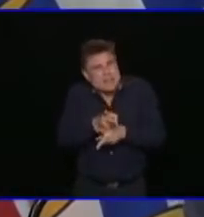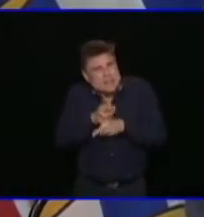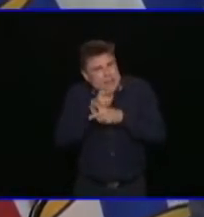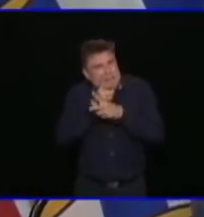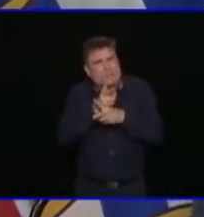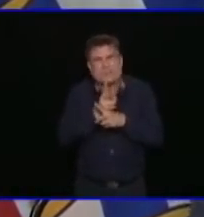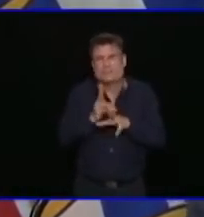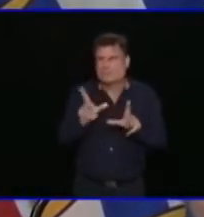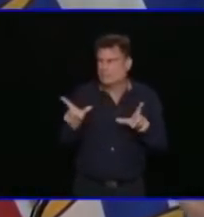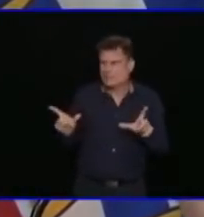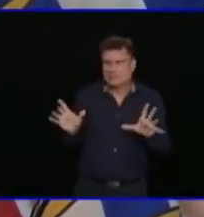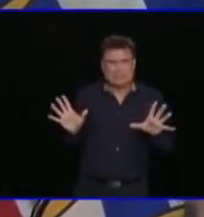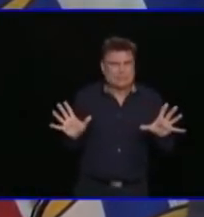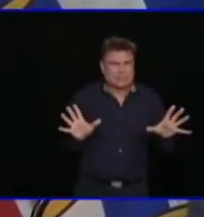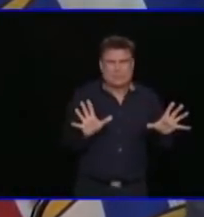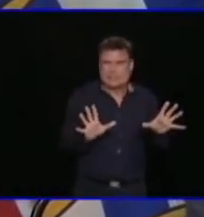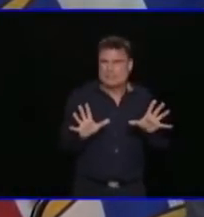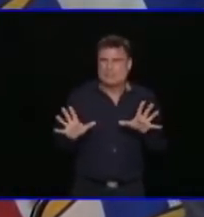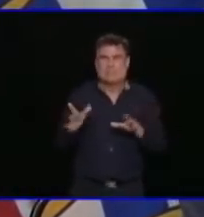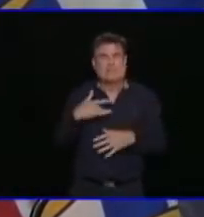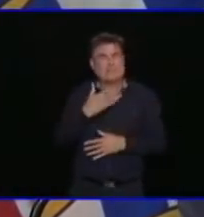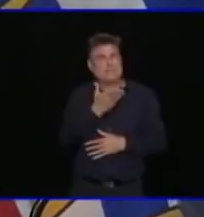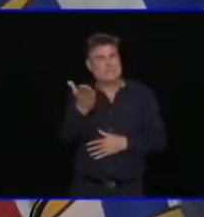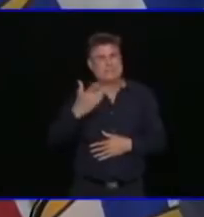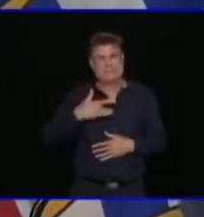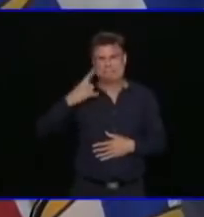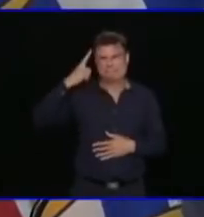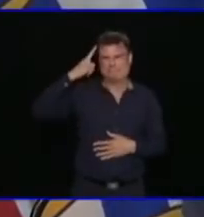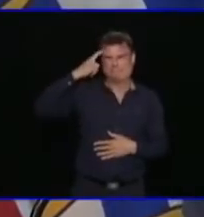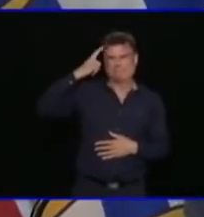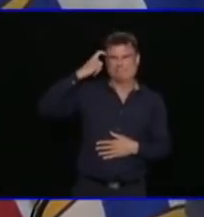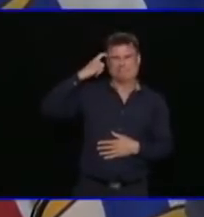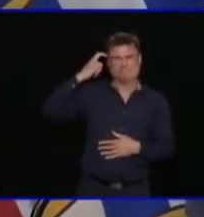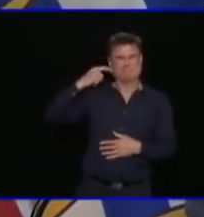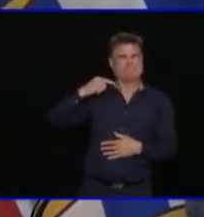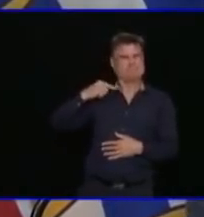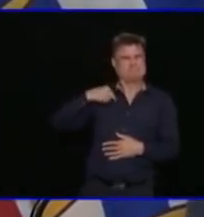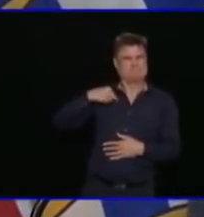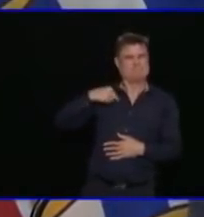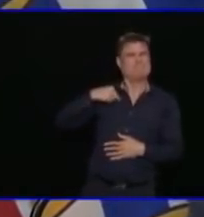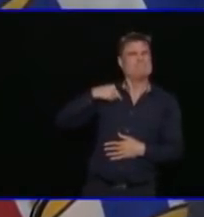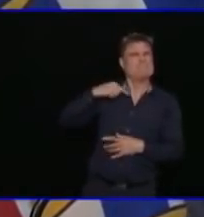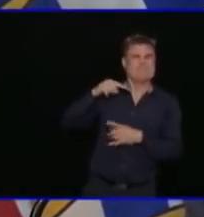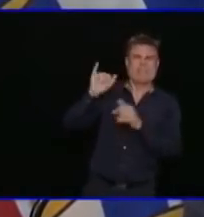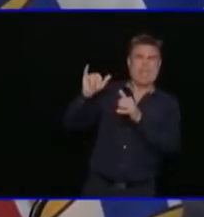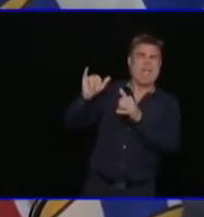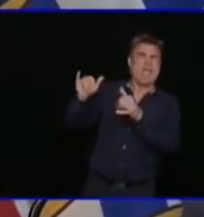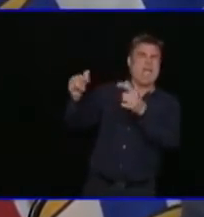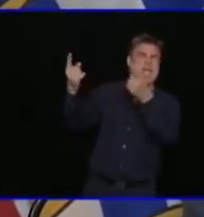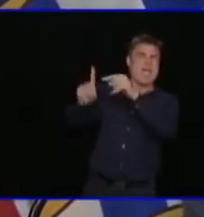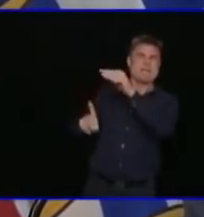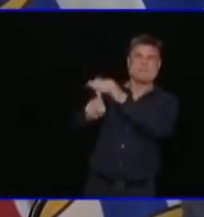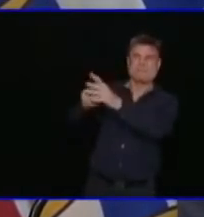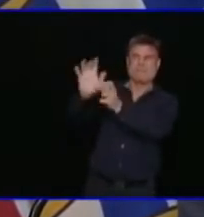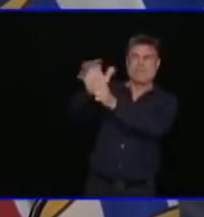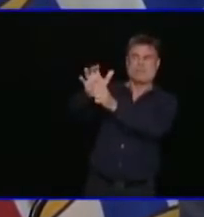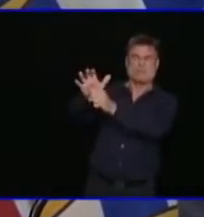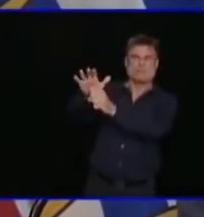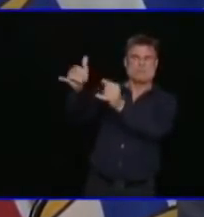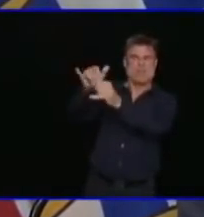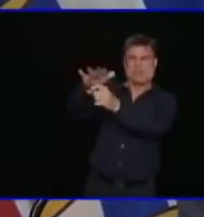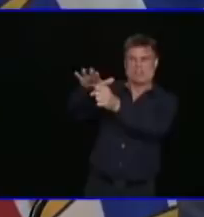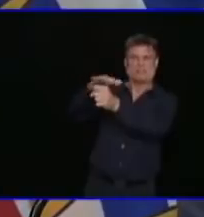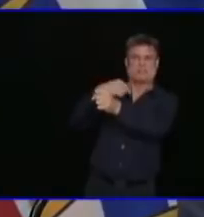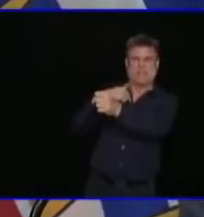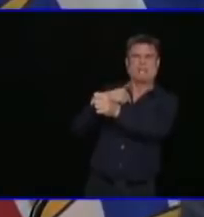high-risk exposure. You know, even if you're uncertain about whether you're feeling exactly well or not, and you've been at one of these parties where you know